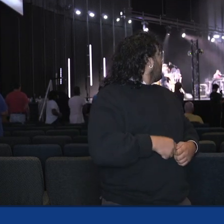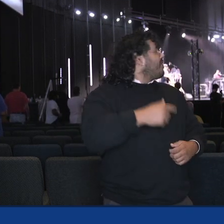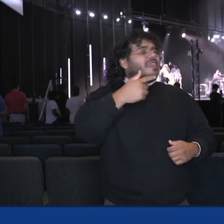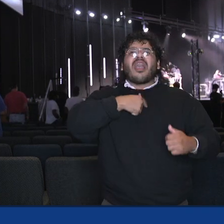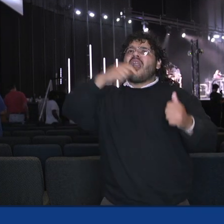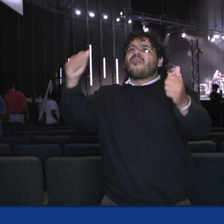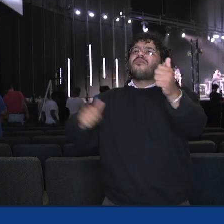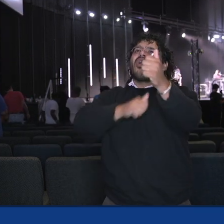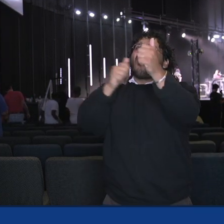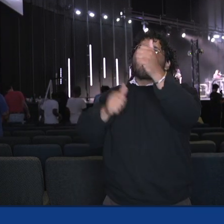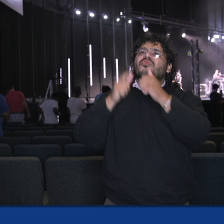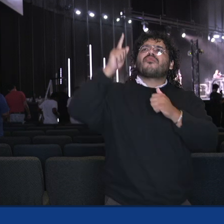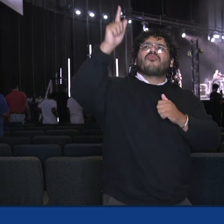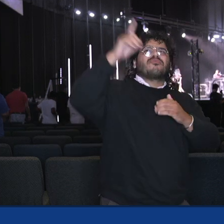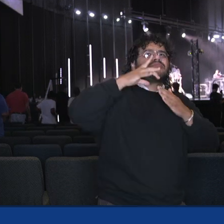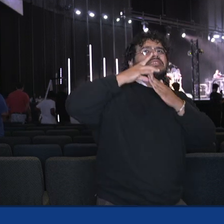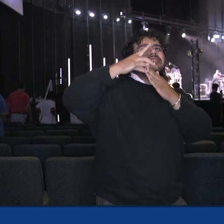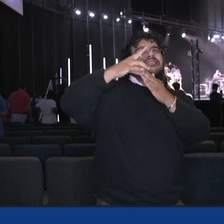are